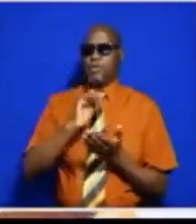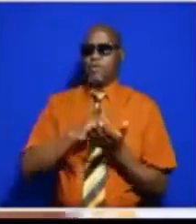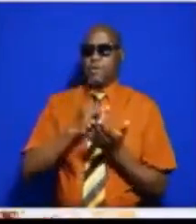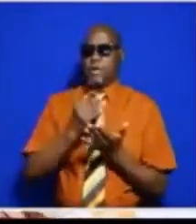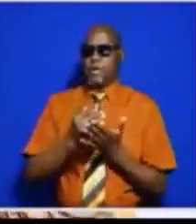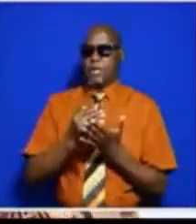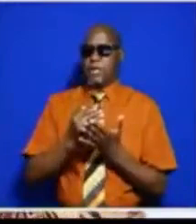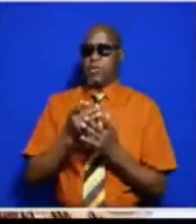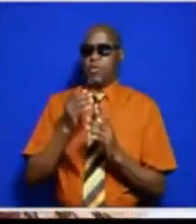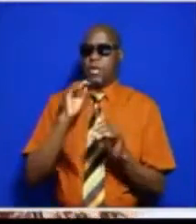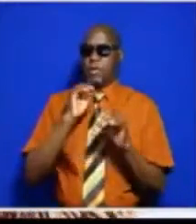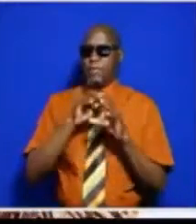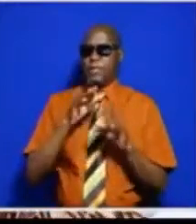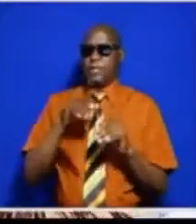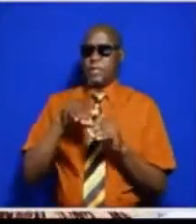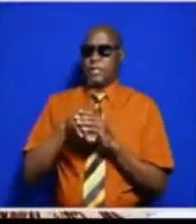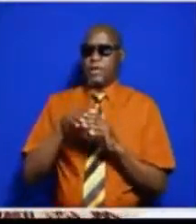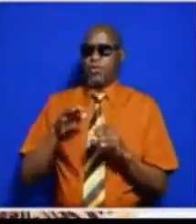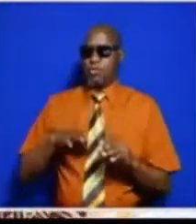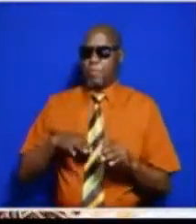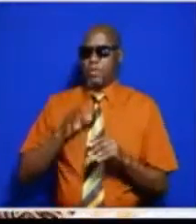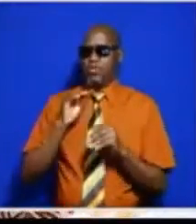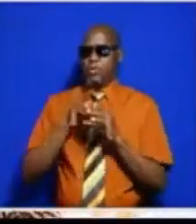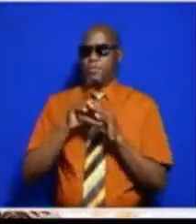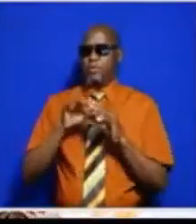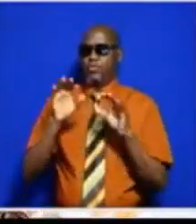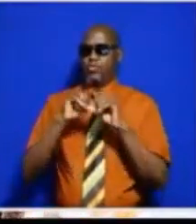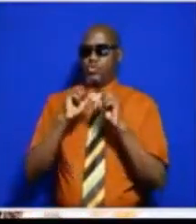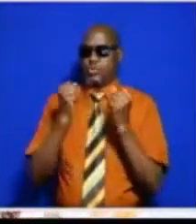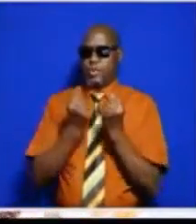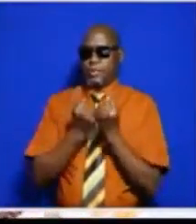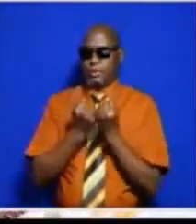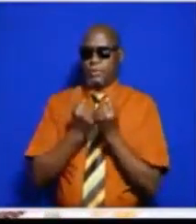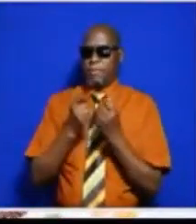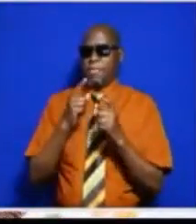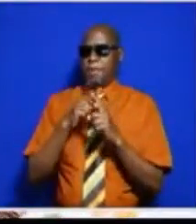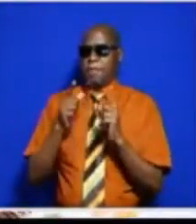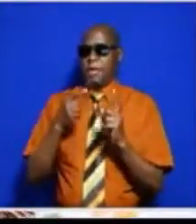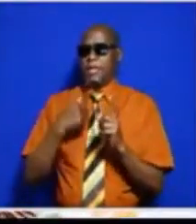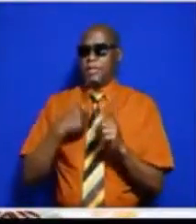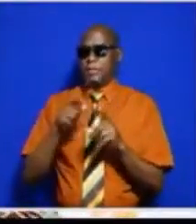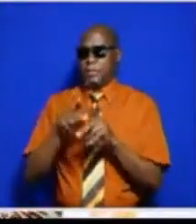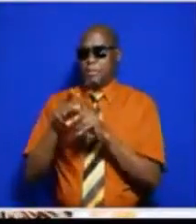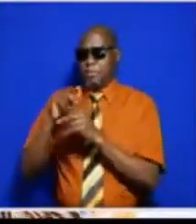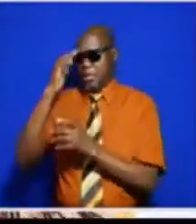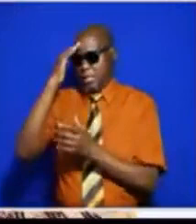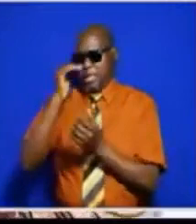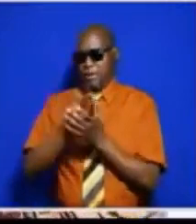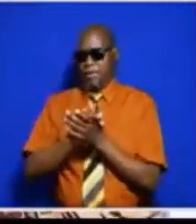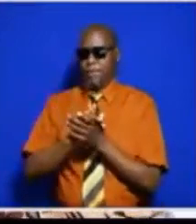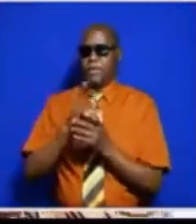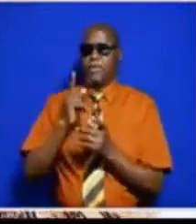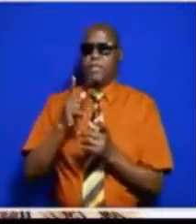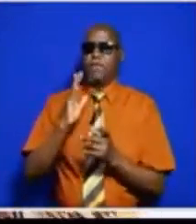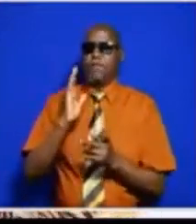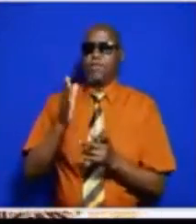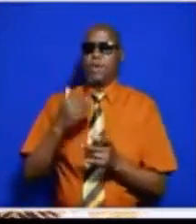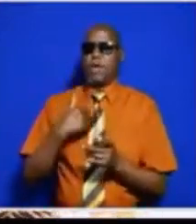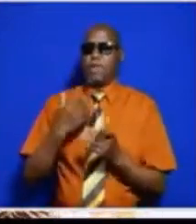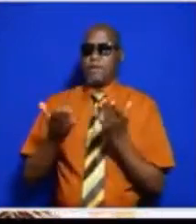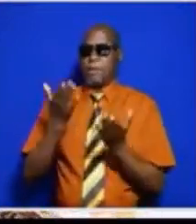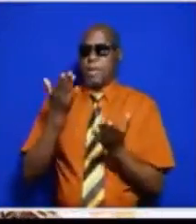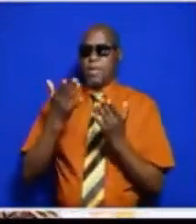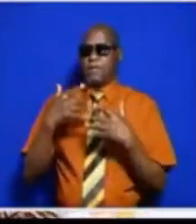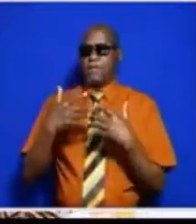you invest in a woman, you invest in a society. But I also believe that if you are going to have a